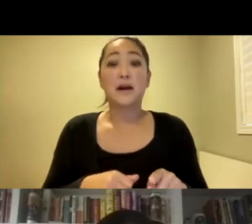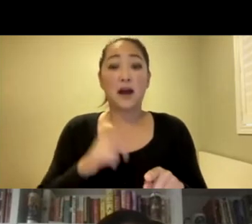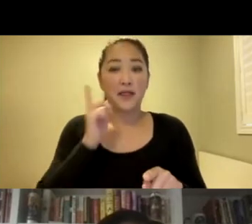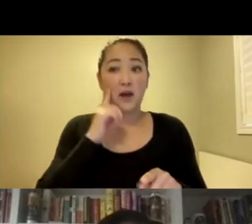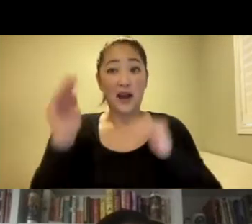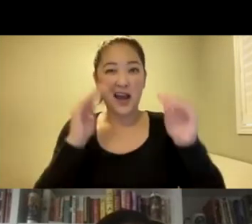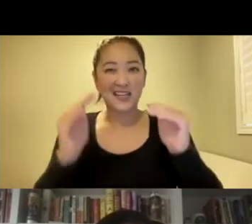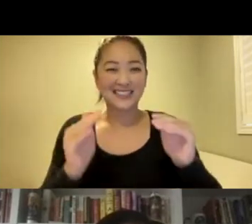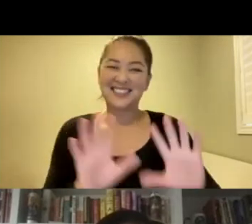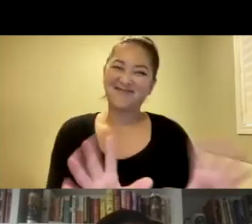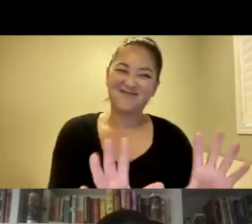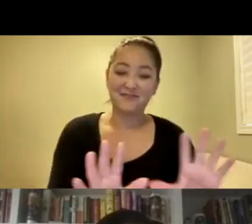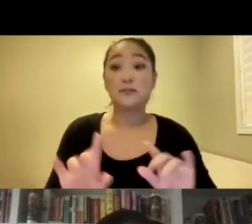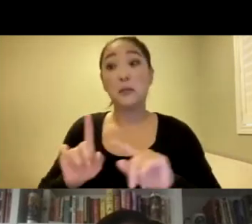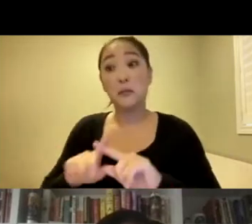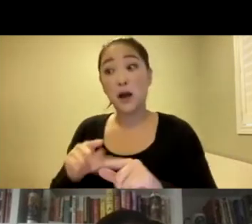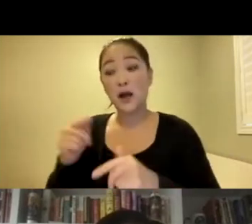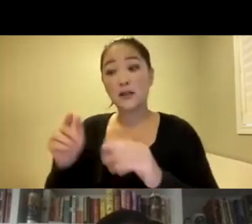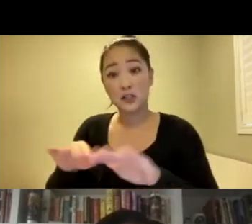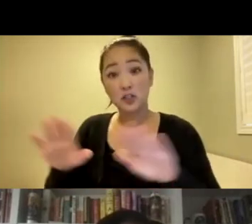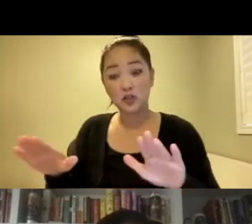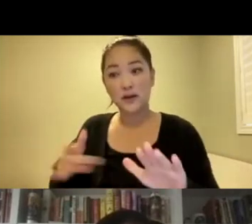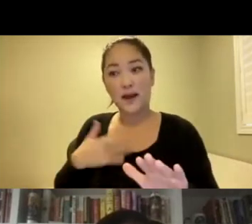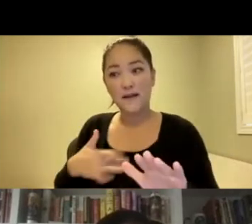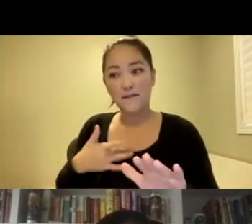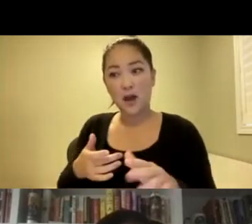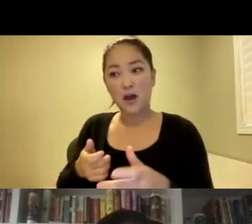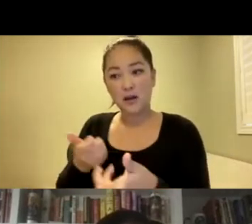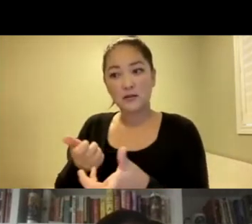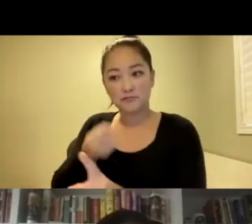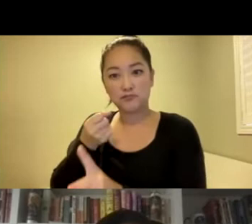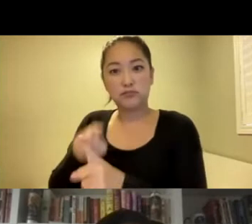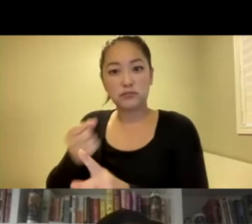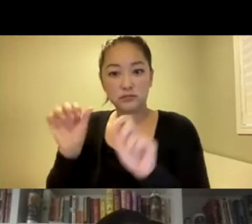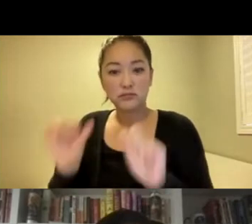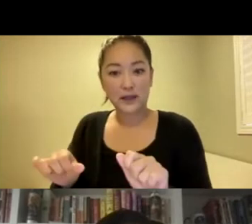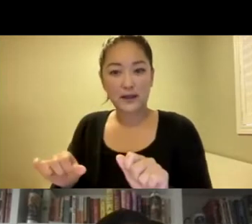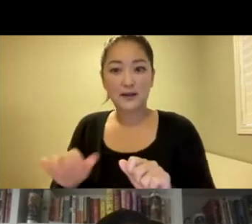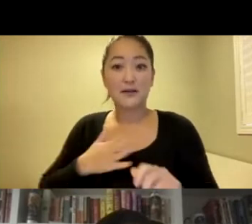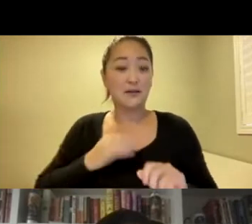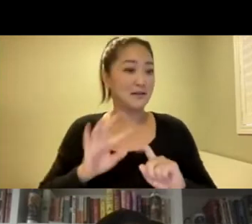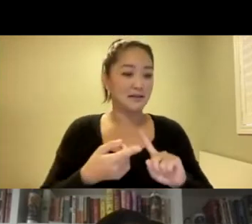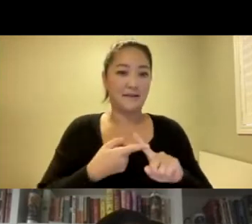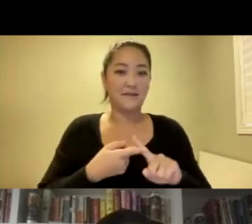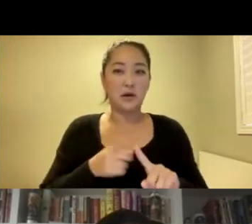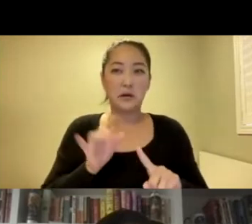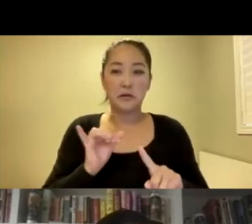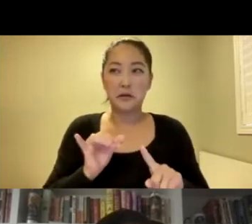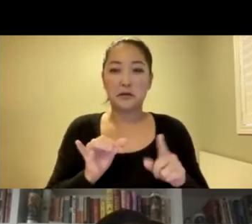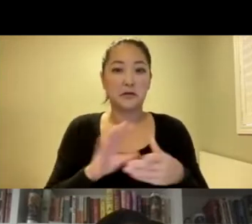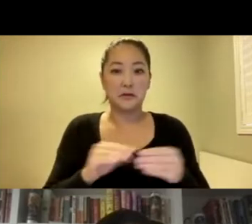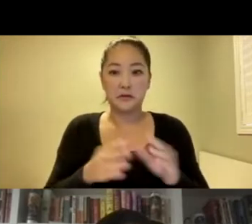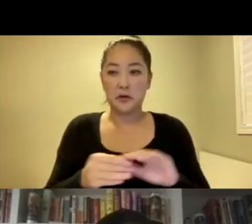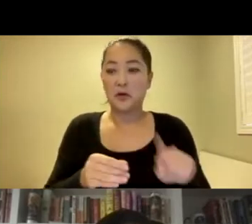shape the future. So our first project was a fluke that came my way through